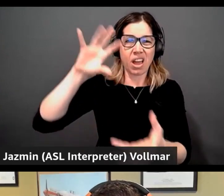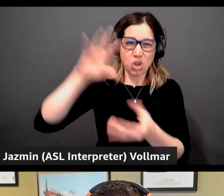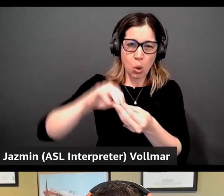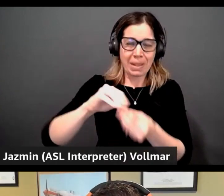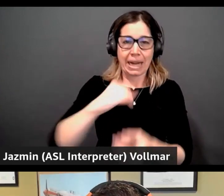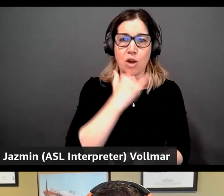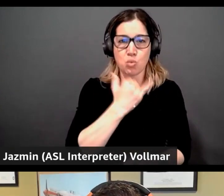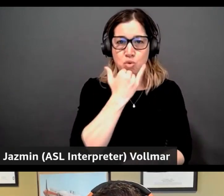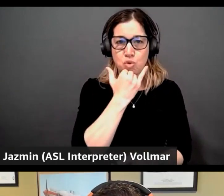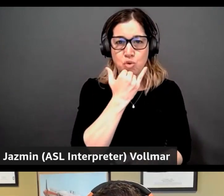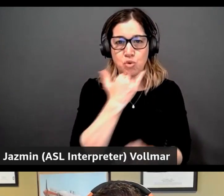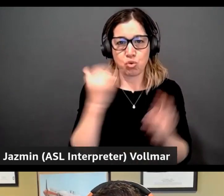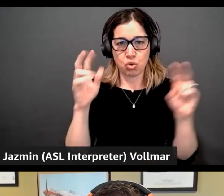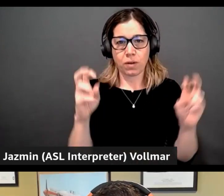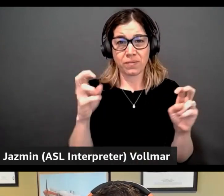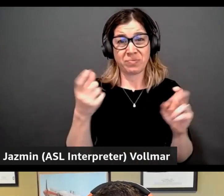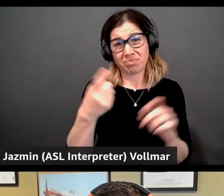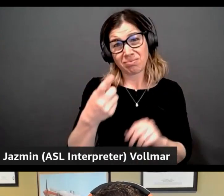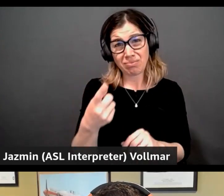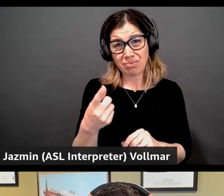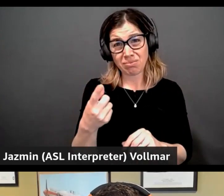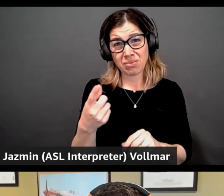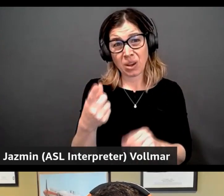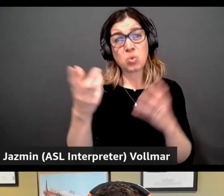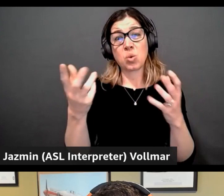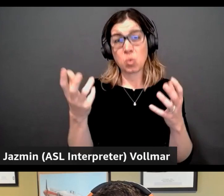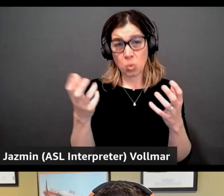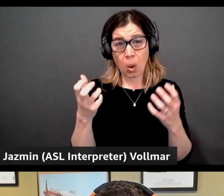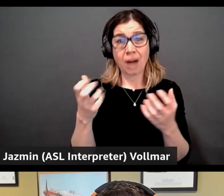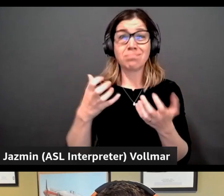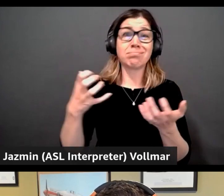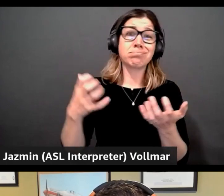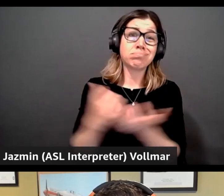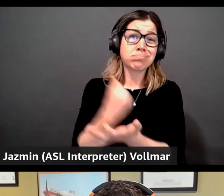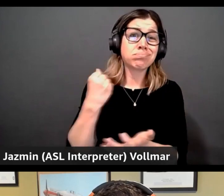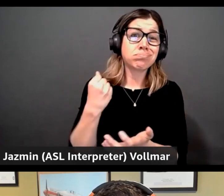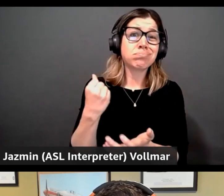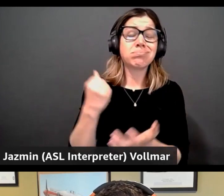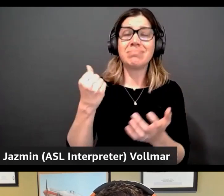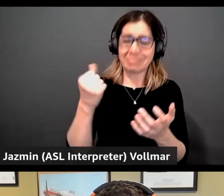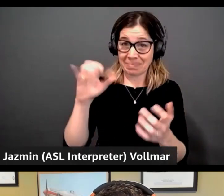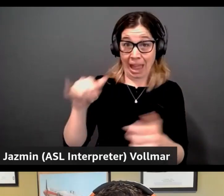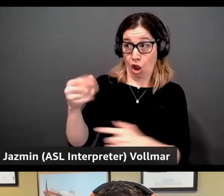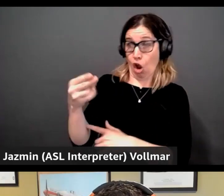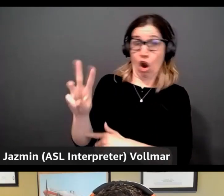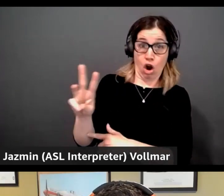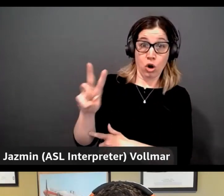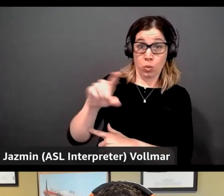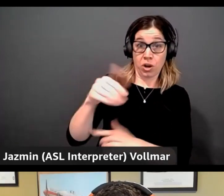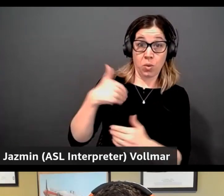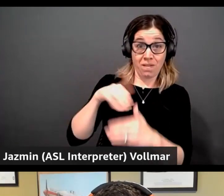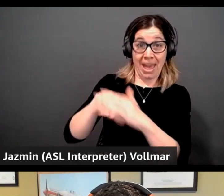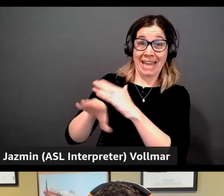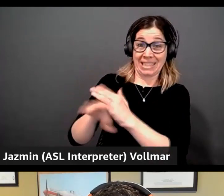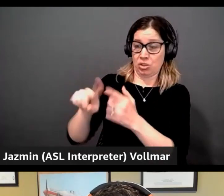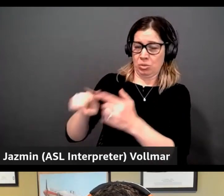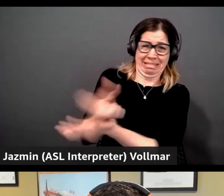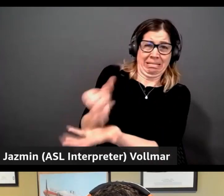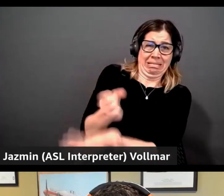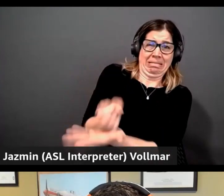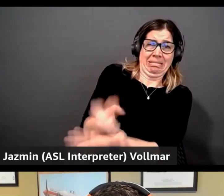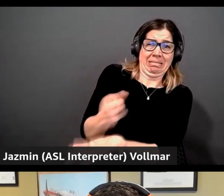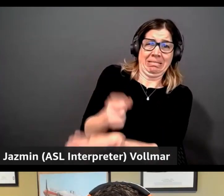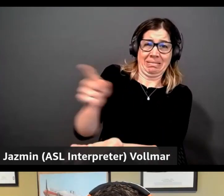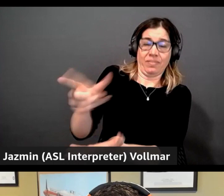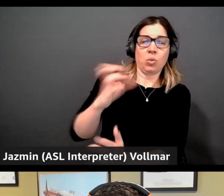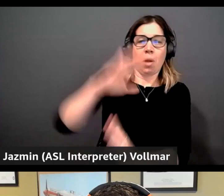So you wanna really make the most out of the hardware that you currently have access to. And that's why you typically want to